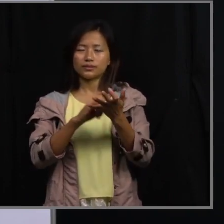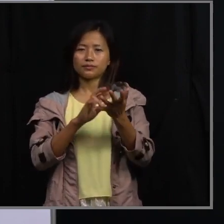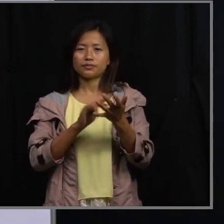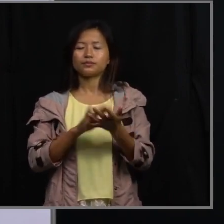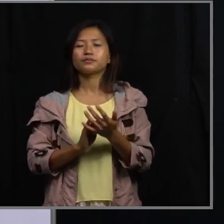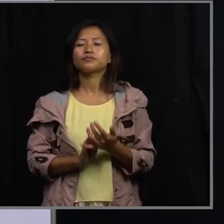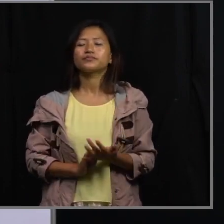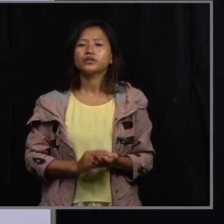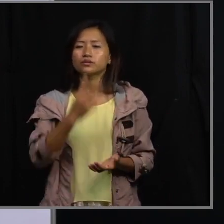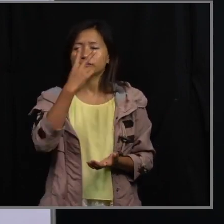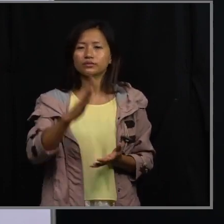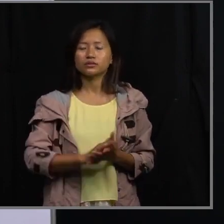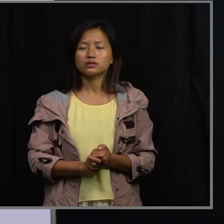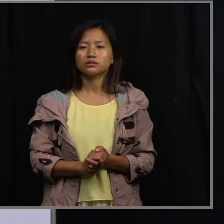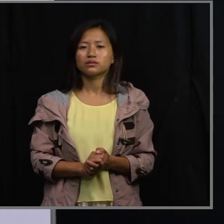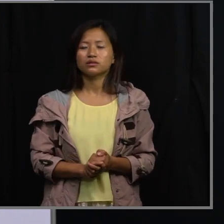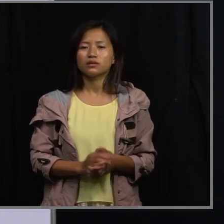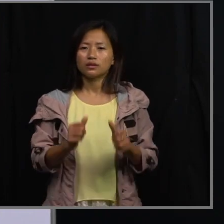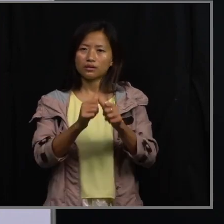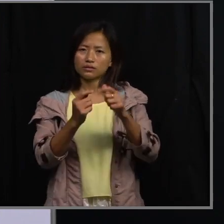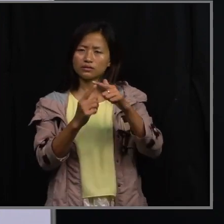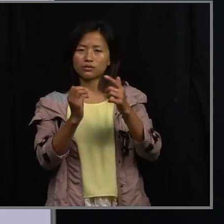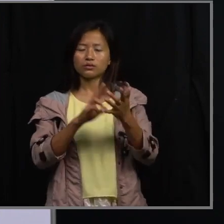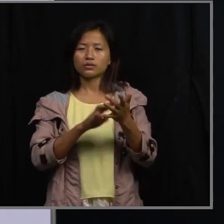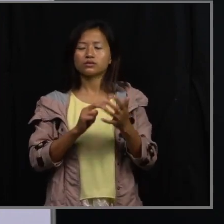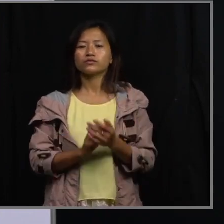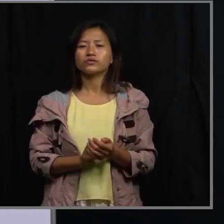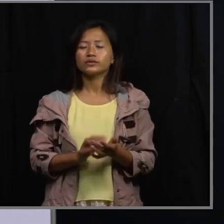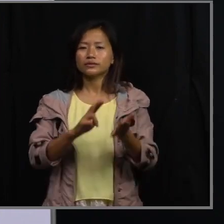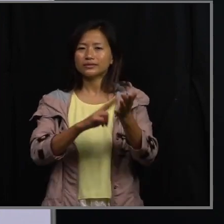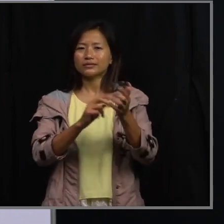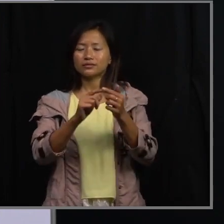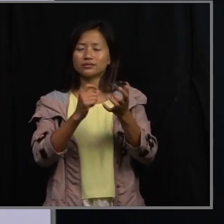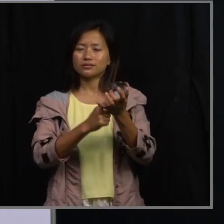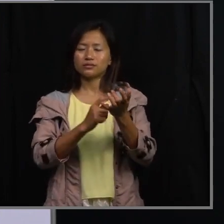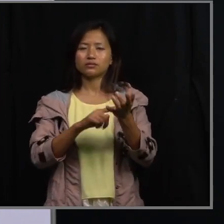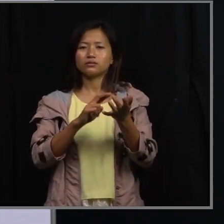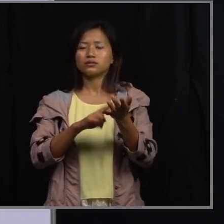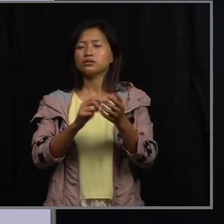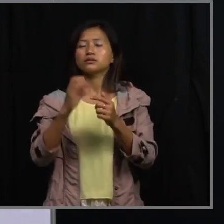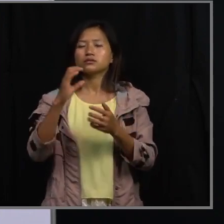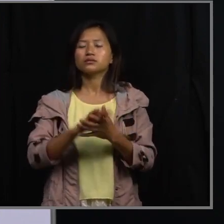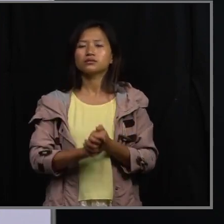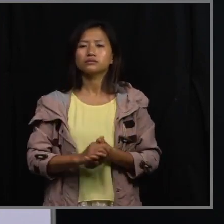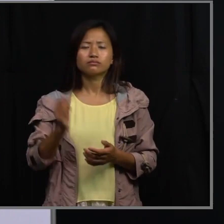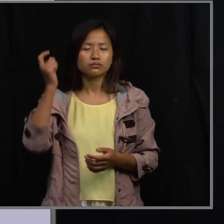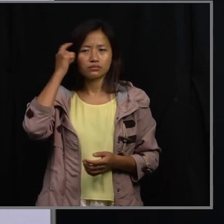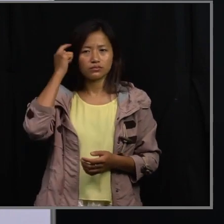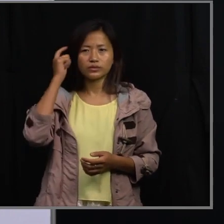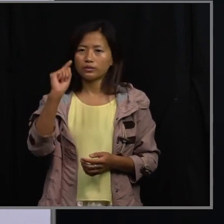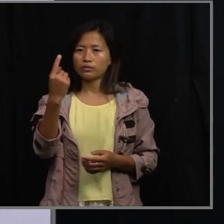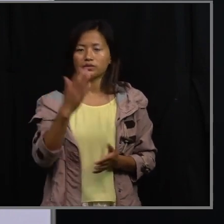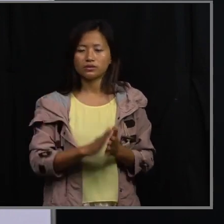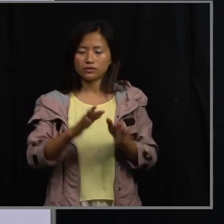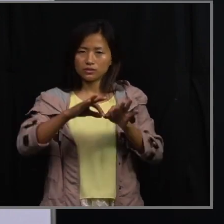know, we cannot see the atom of a nucleus, atom of a sodium by our naked eyes, but you just think once, if we can